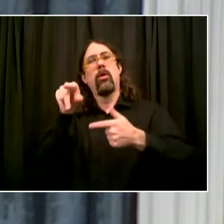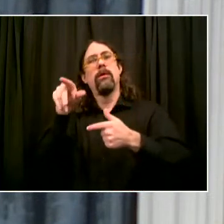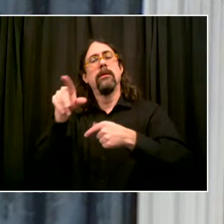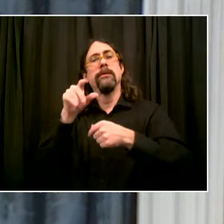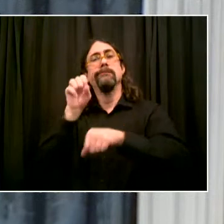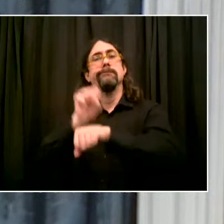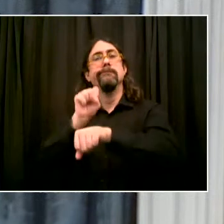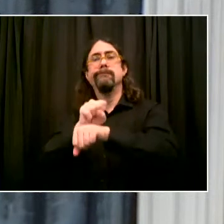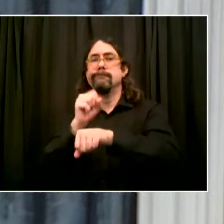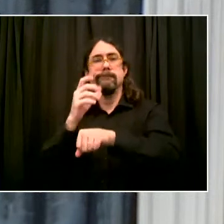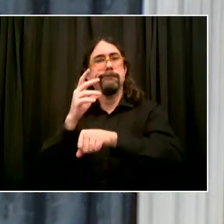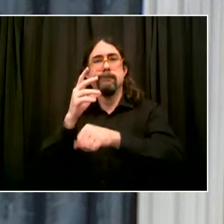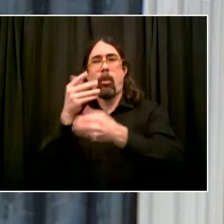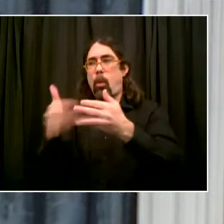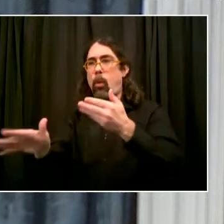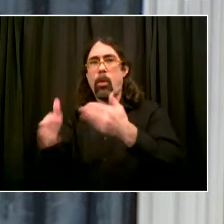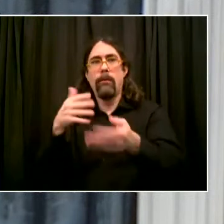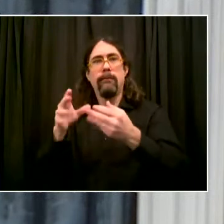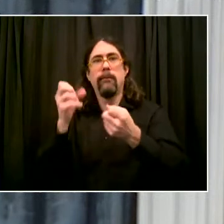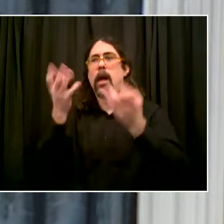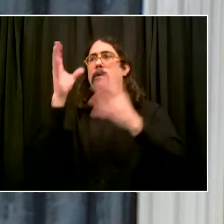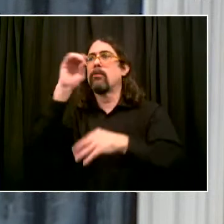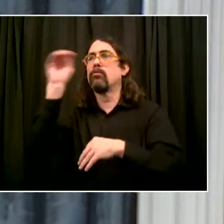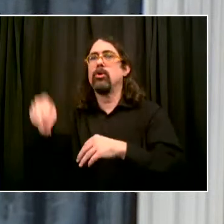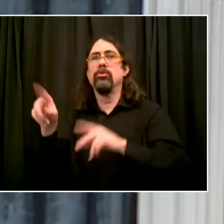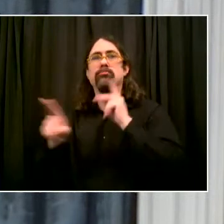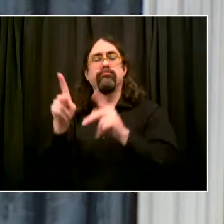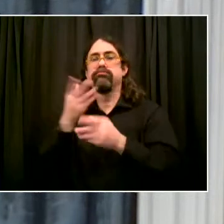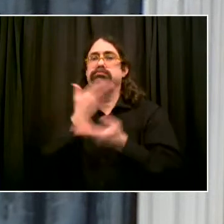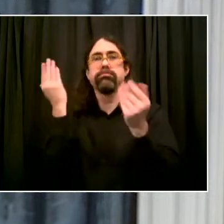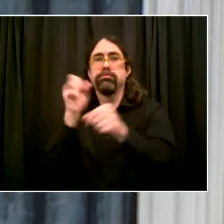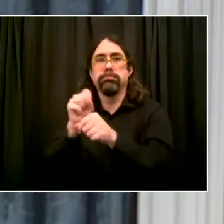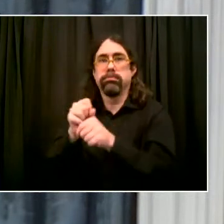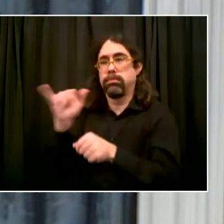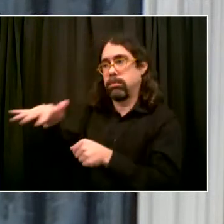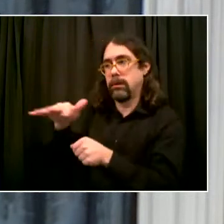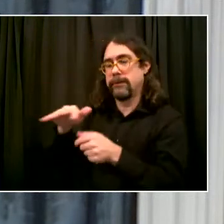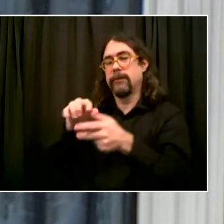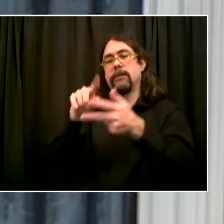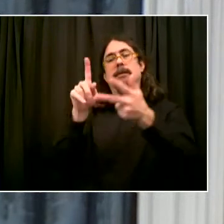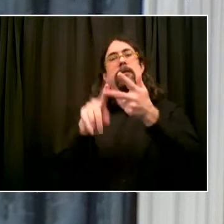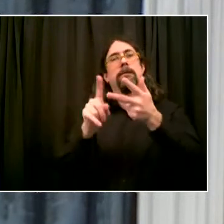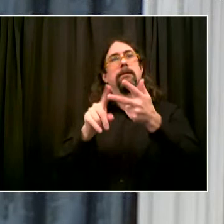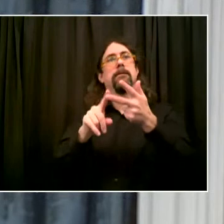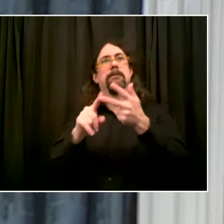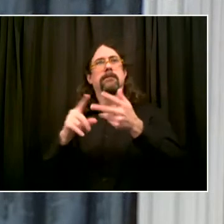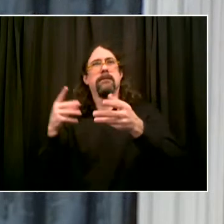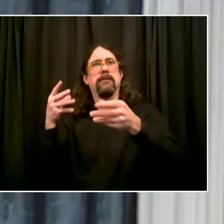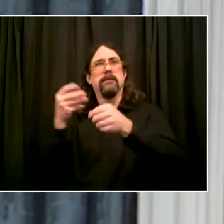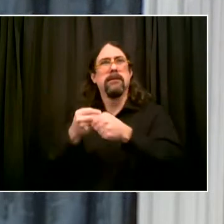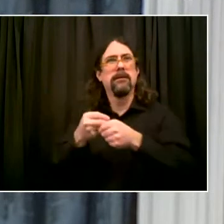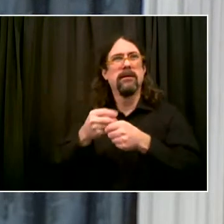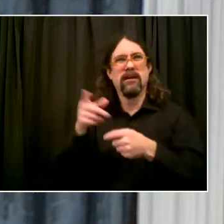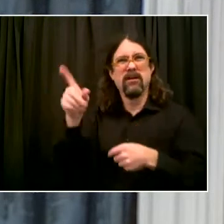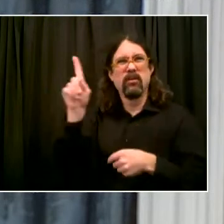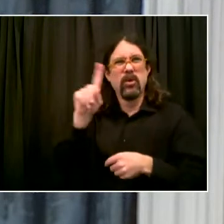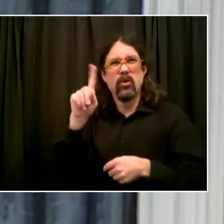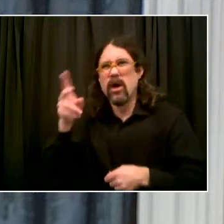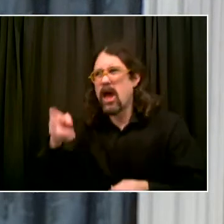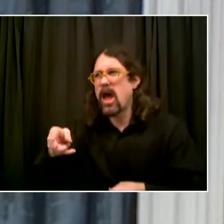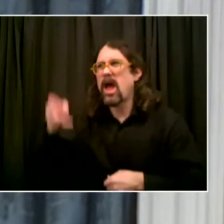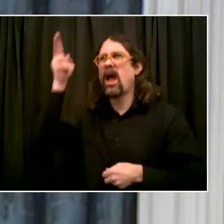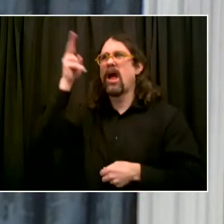significant factors in the worst outcomes of the virus. The new communities that we've expanded to include Williamsbridge and